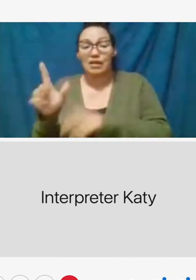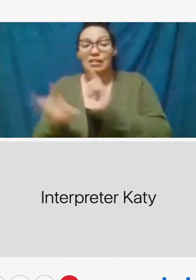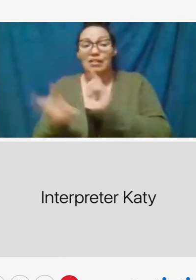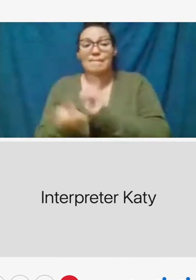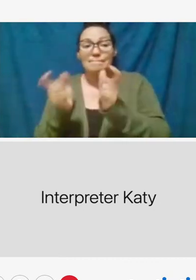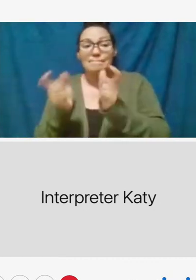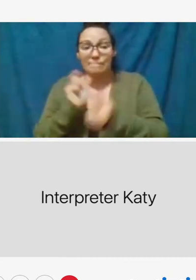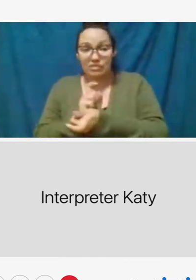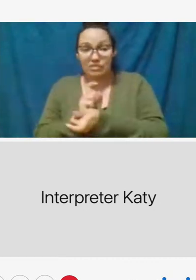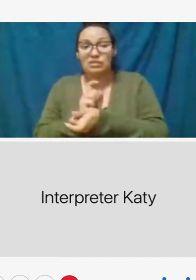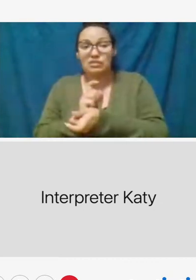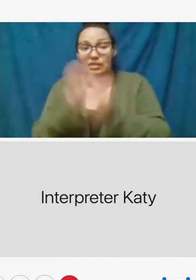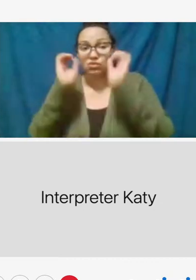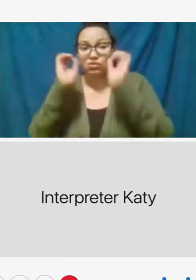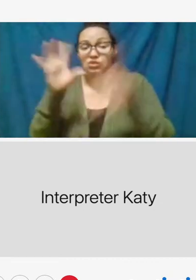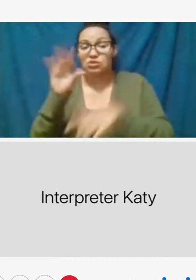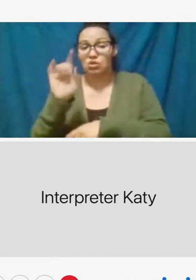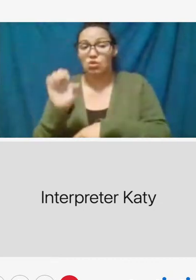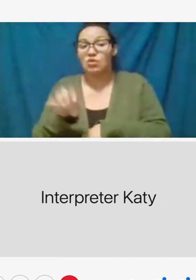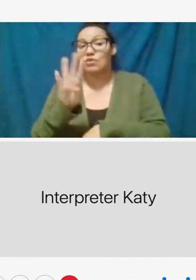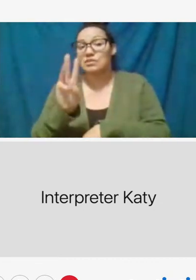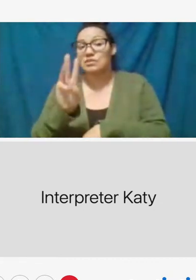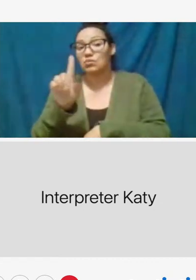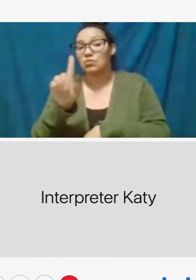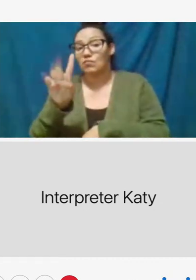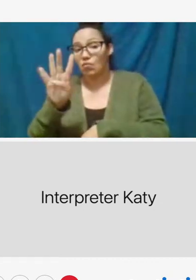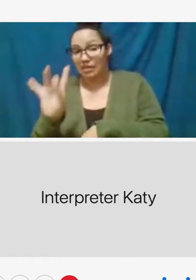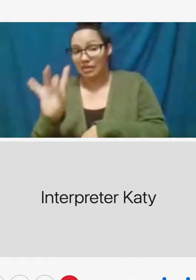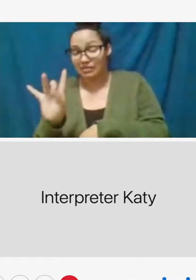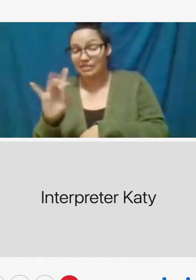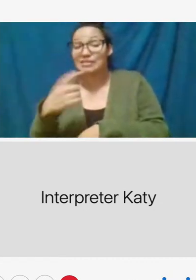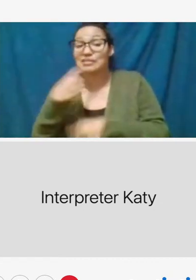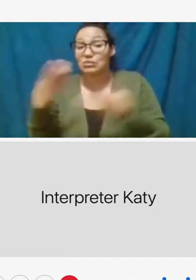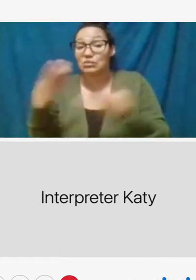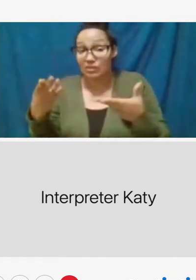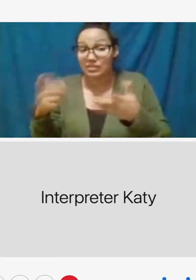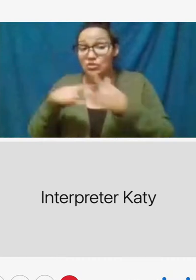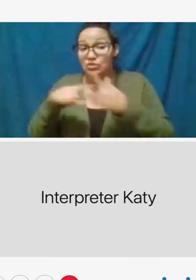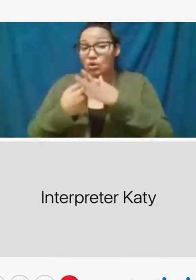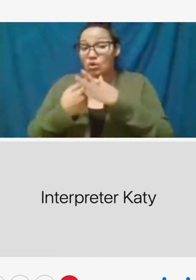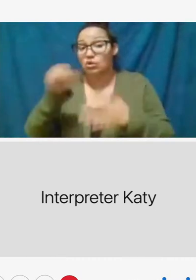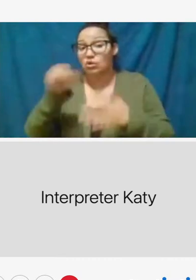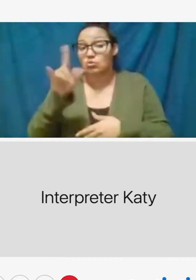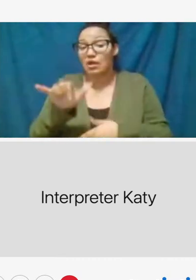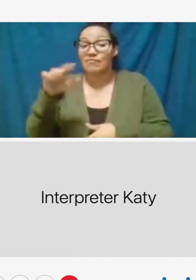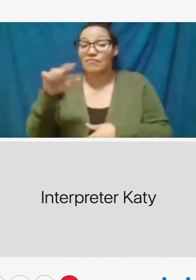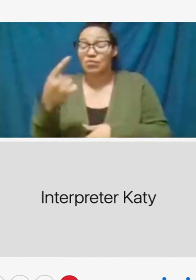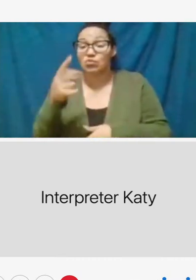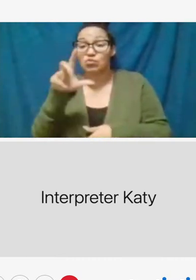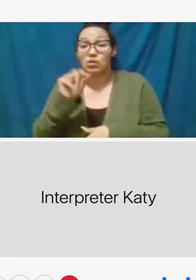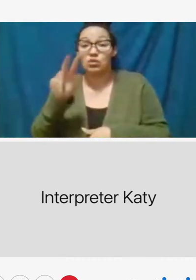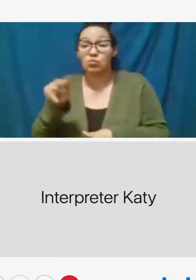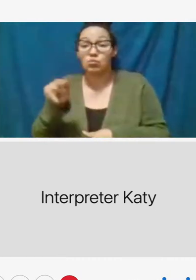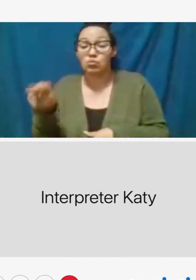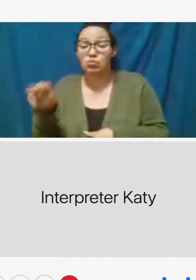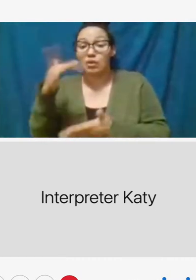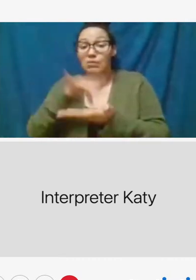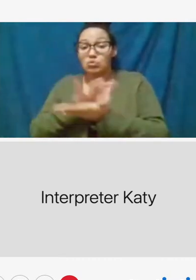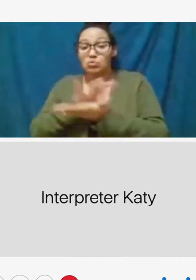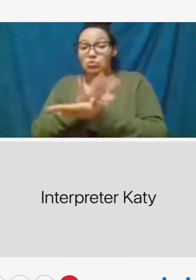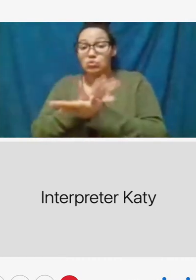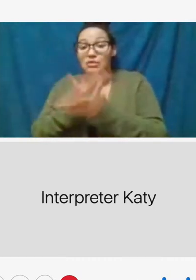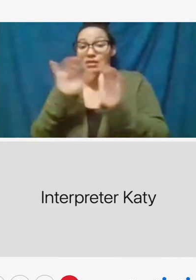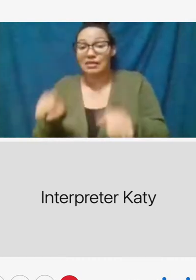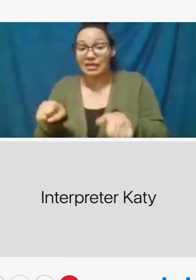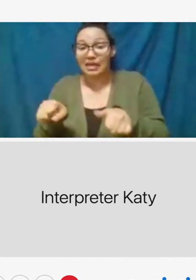4648 and what it says is that beginning July 1st of 22 middle schools can begin no earlier than 8